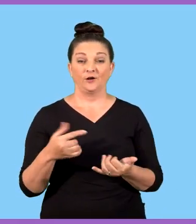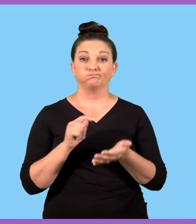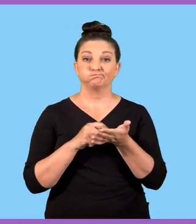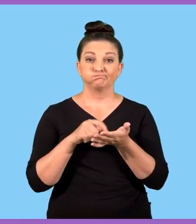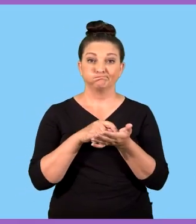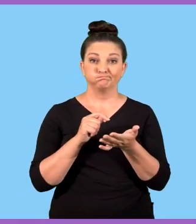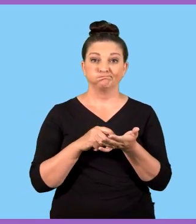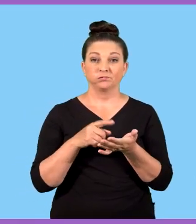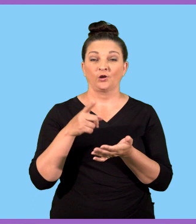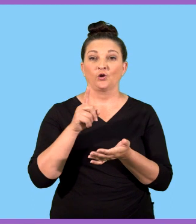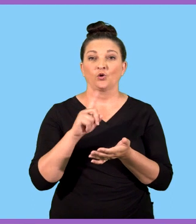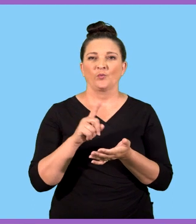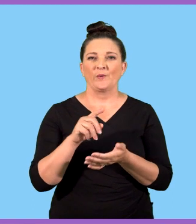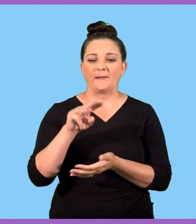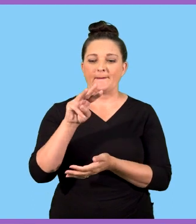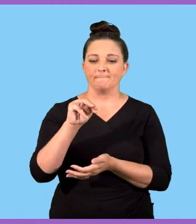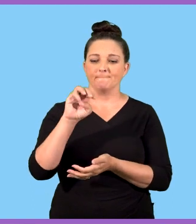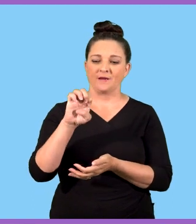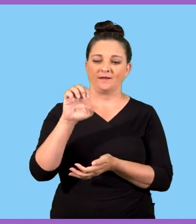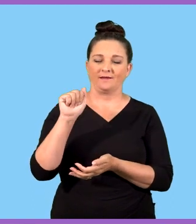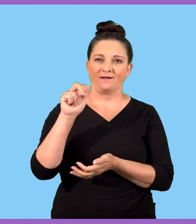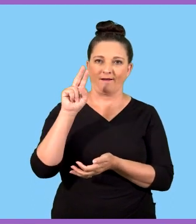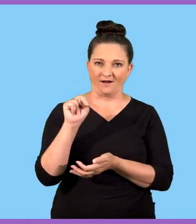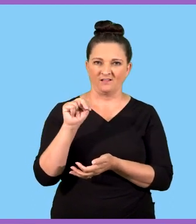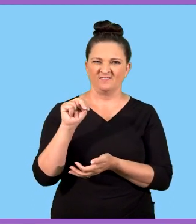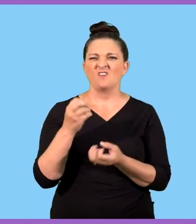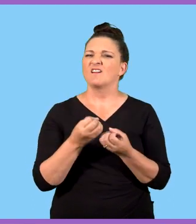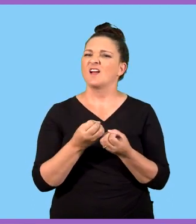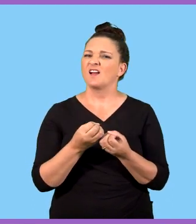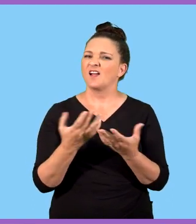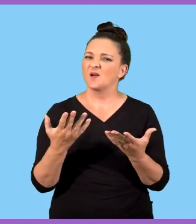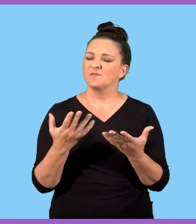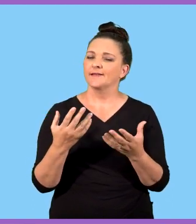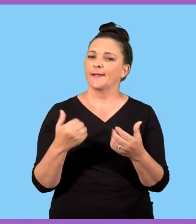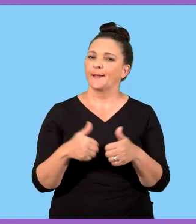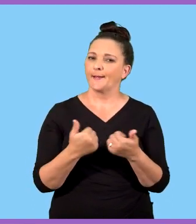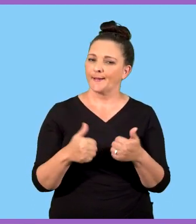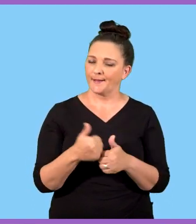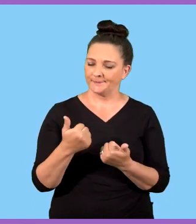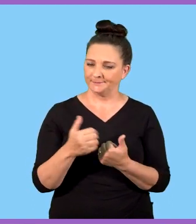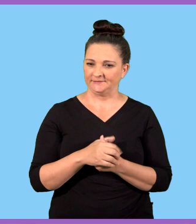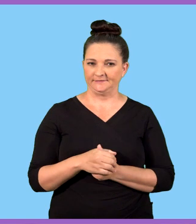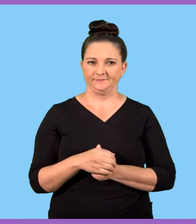Calculate the mean for the number of games played. All right, the number of games played,